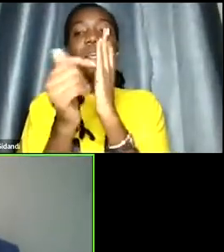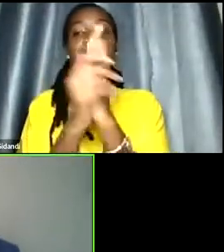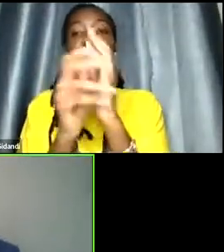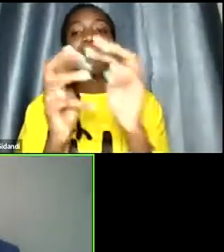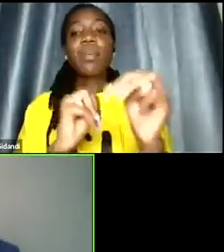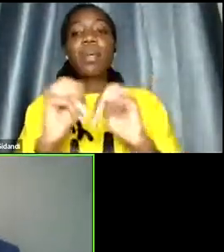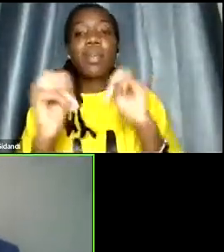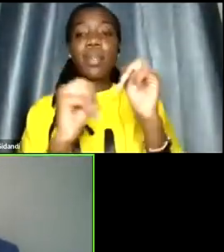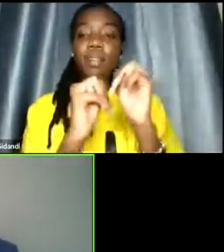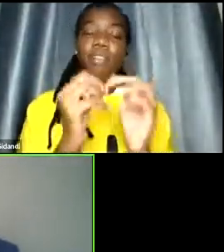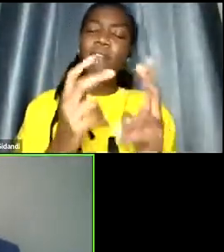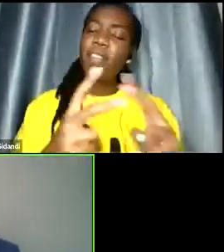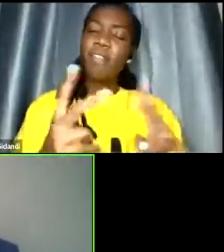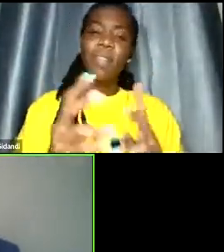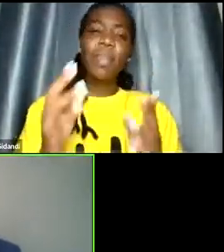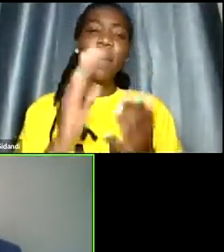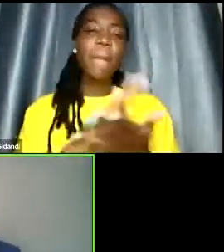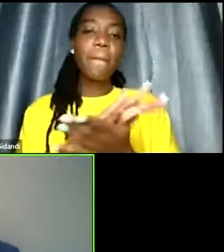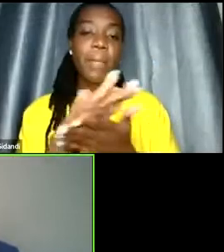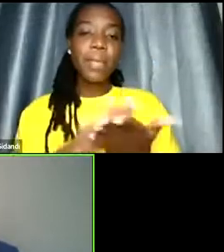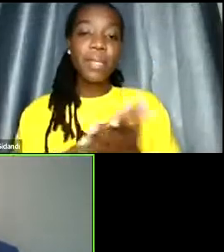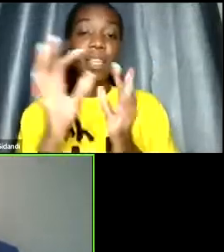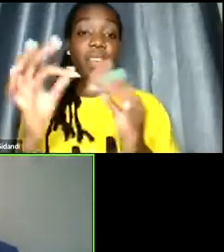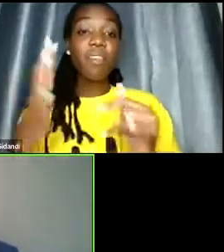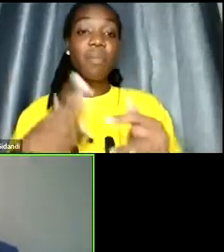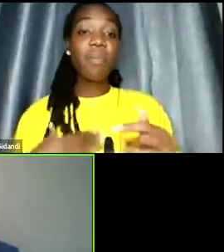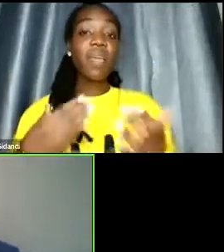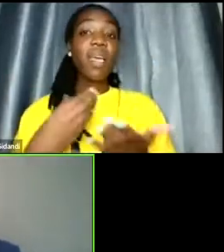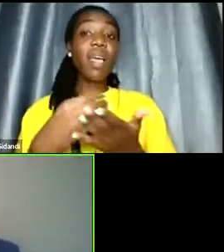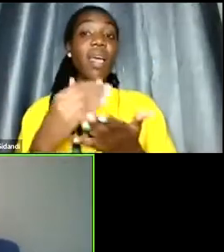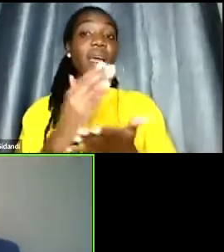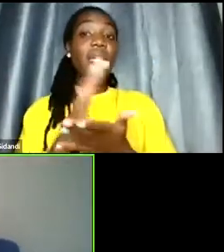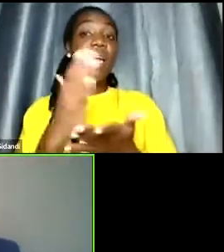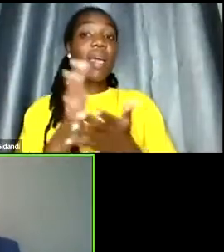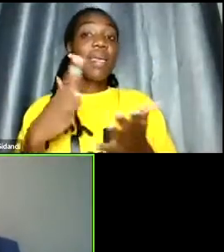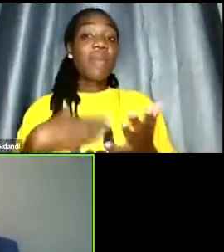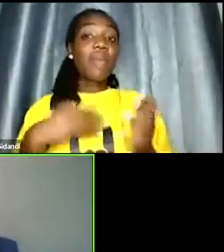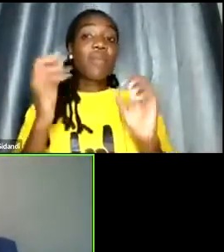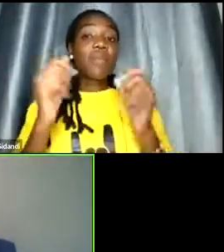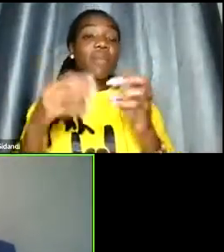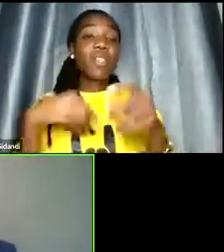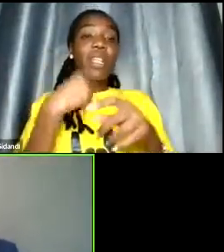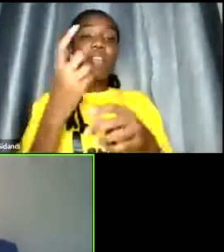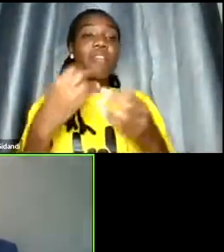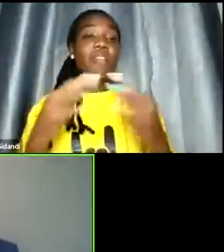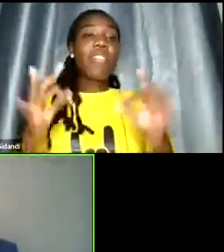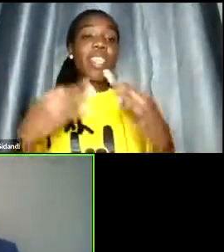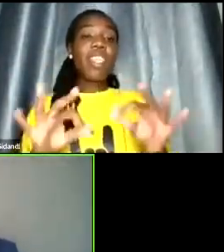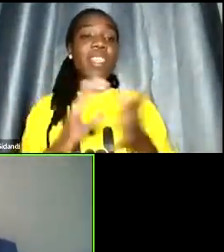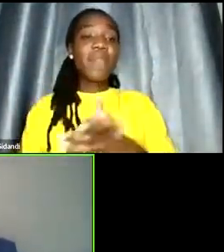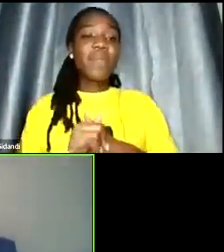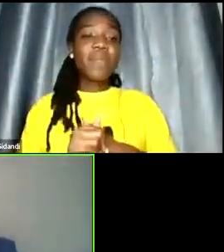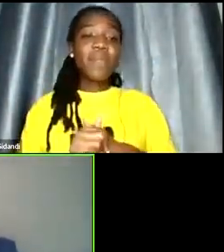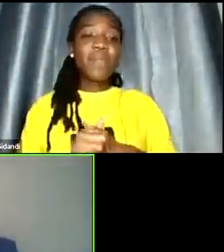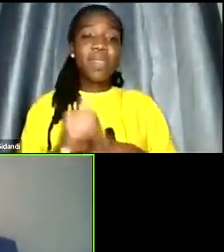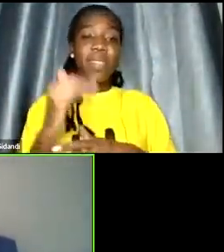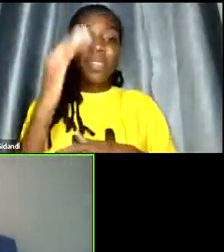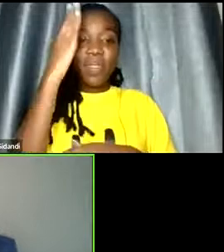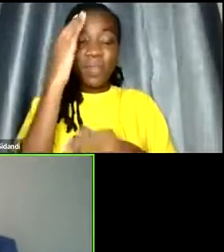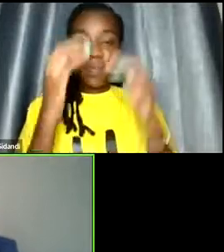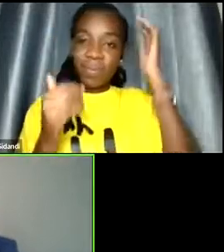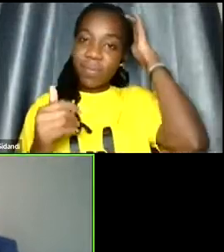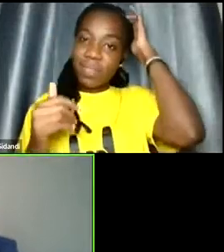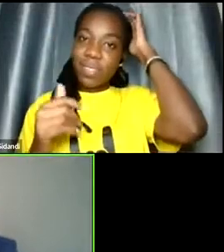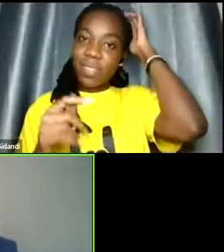very basic thing. If they had hired me, I would have given it to them for free like I'm doing now. You know? So